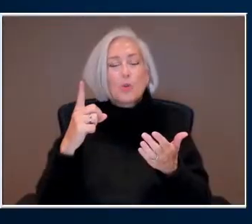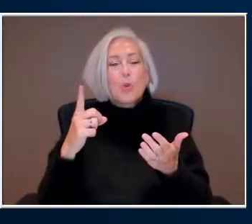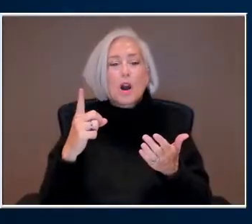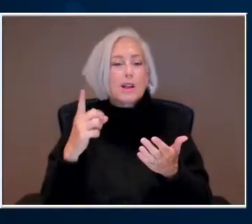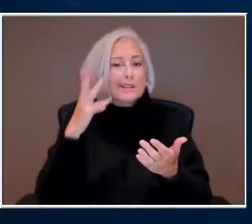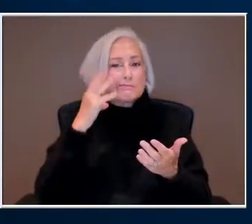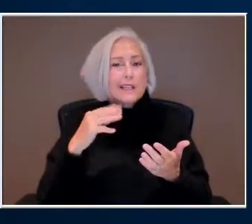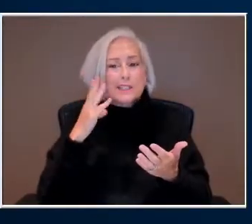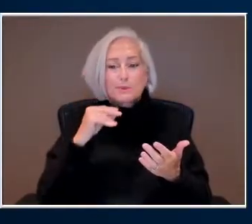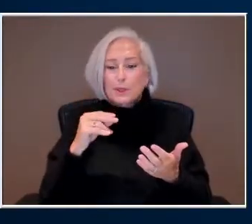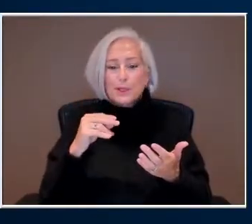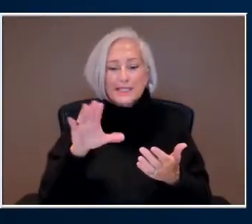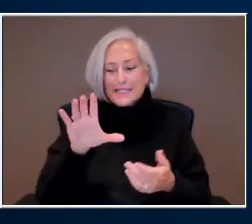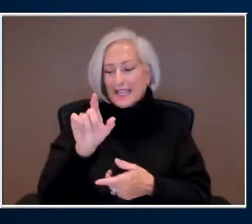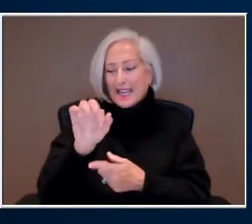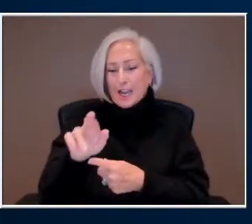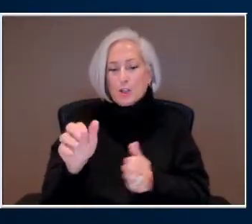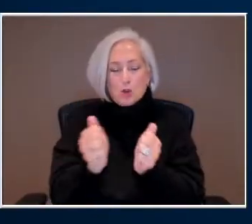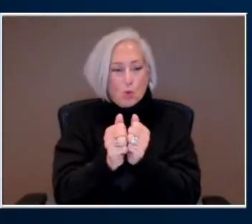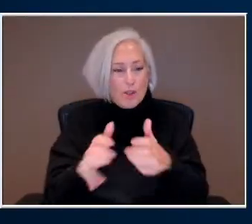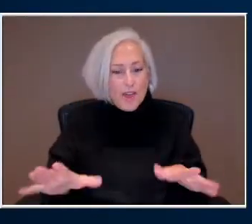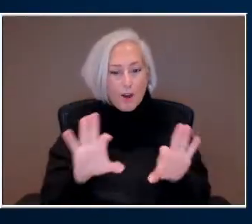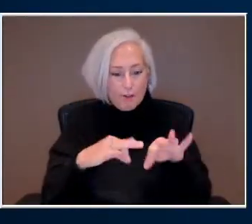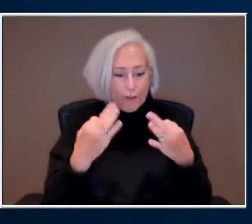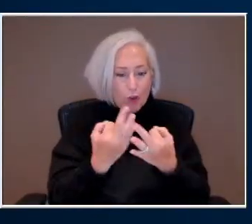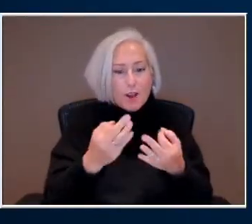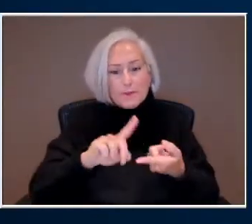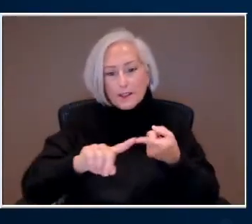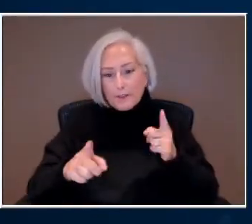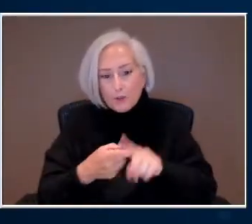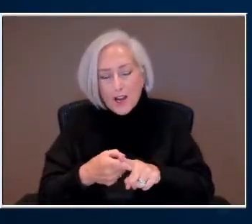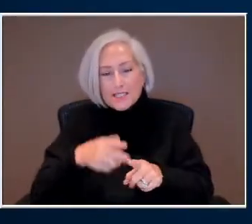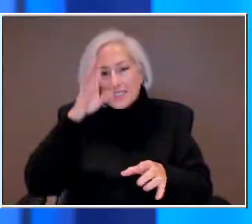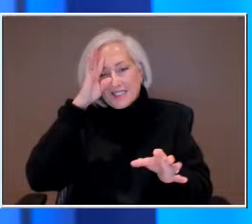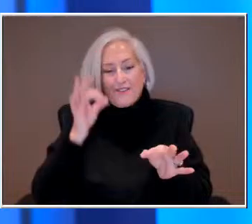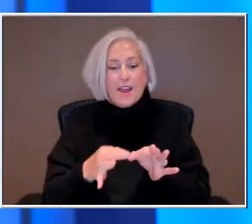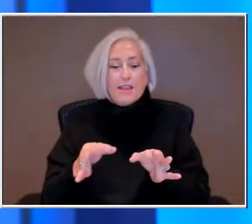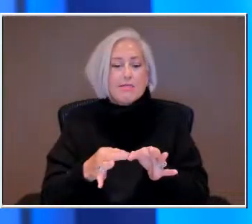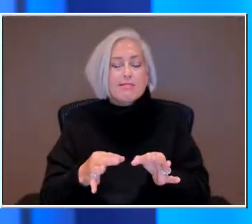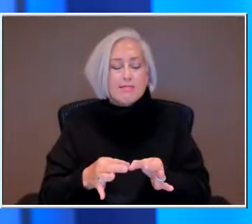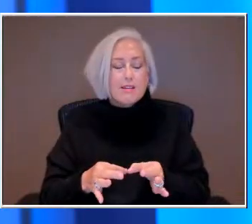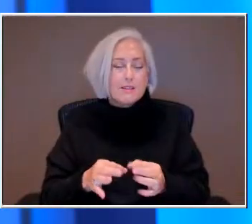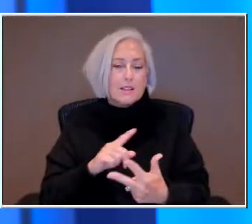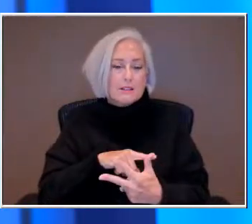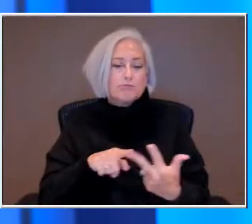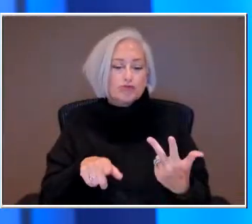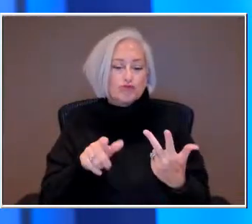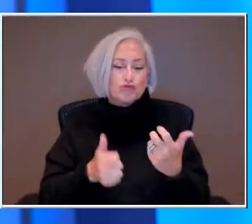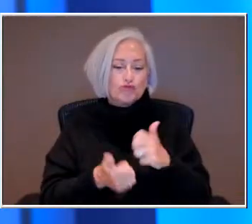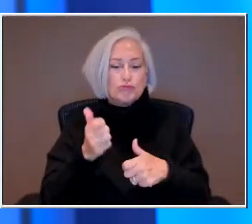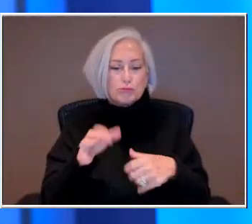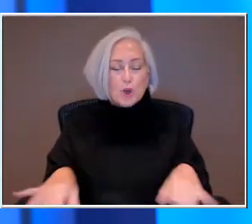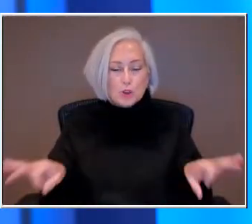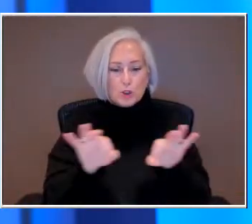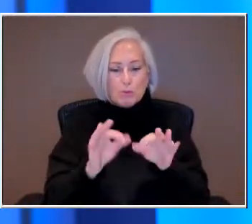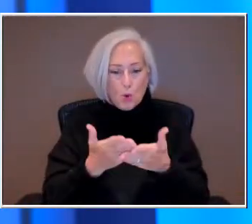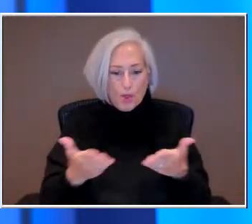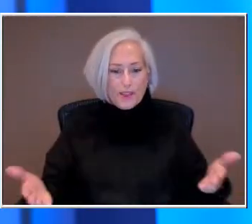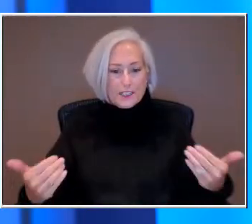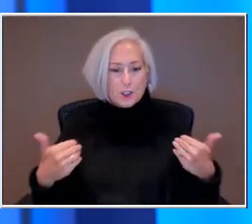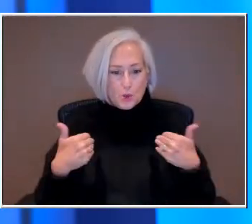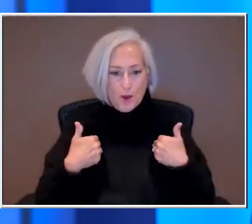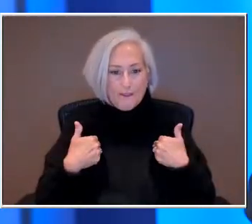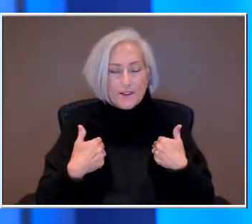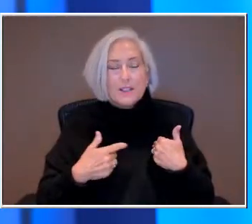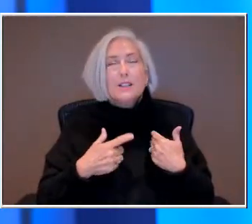without friends, family, and their faith. I think those are 3 of the most important things to have, and I'm very